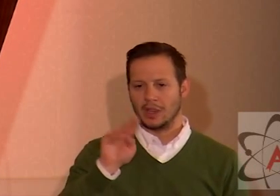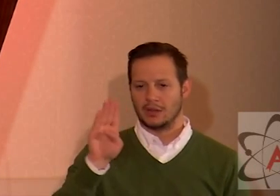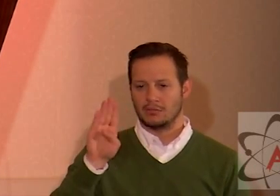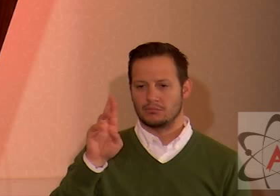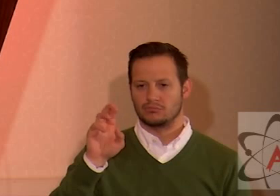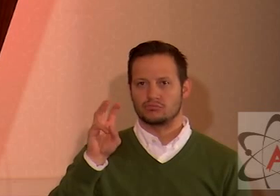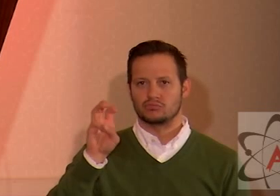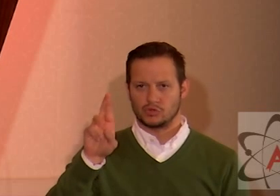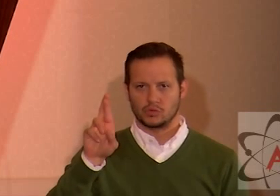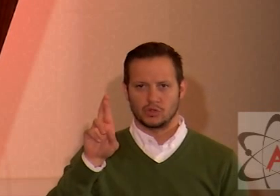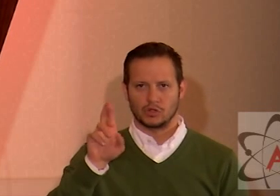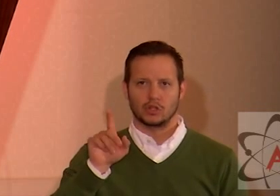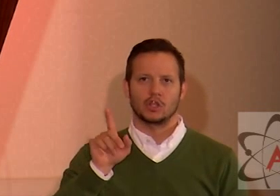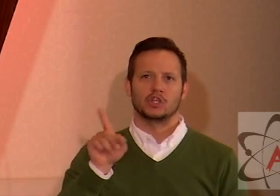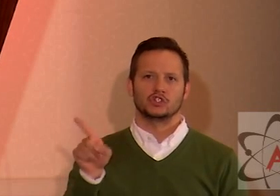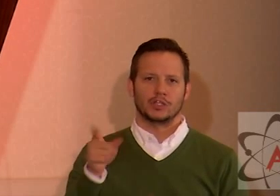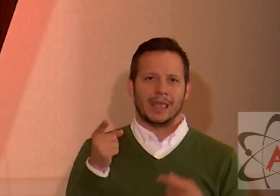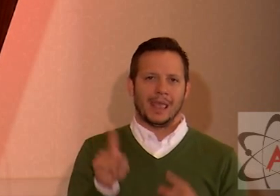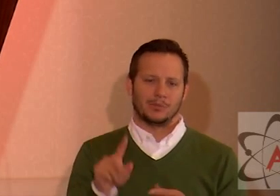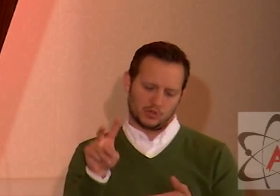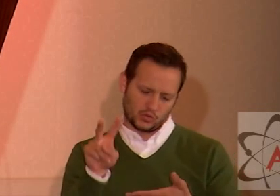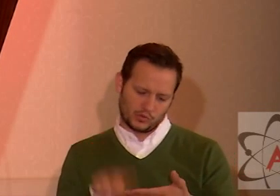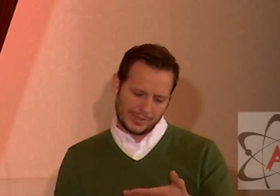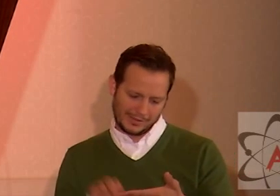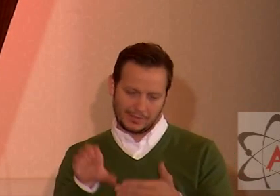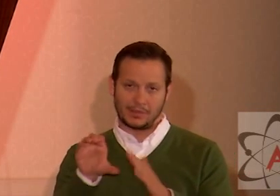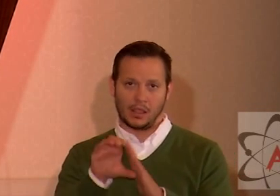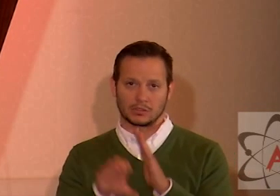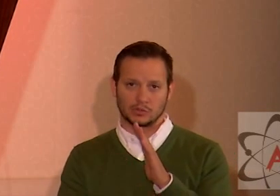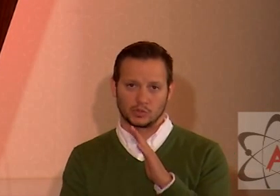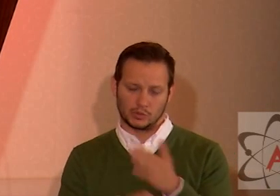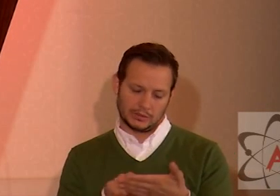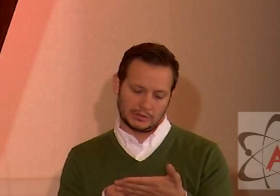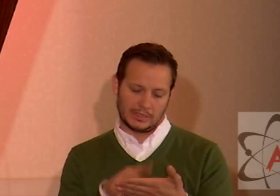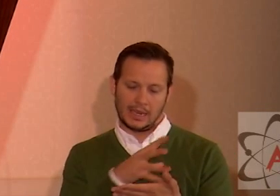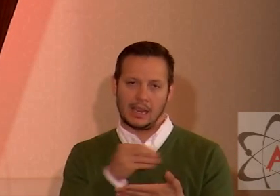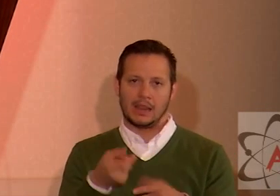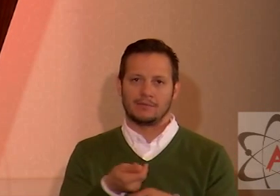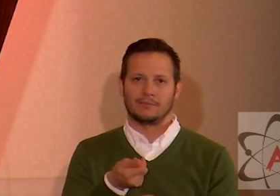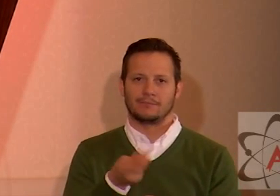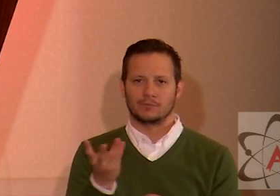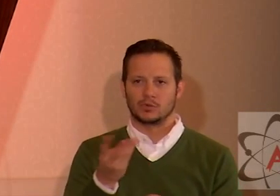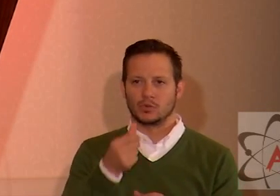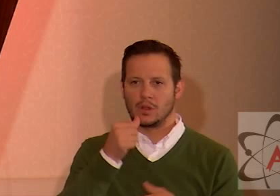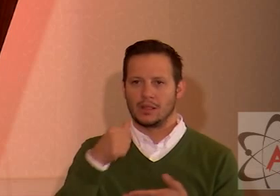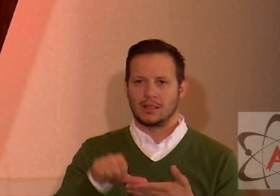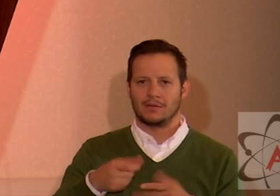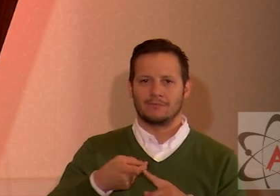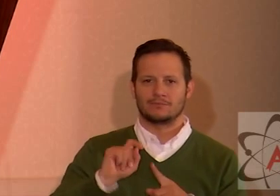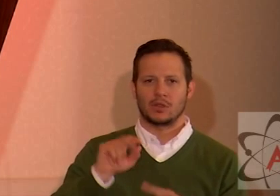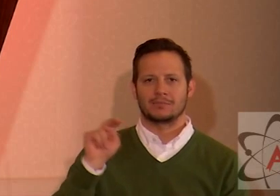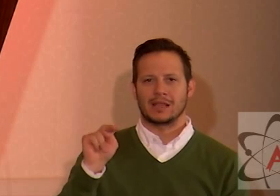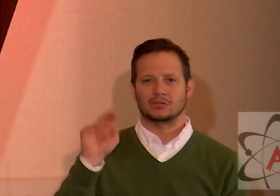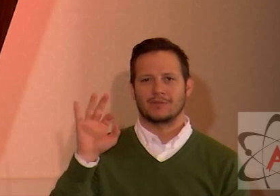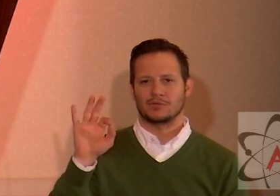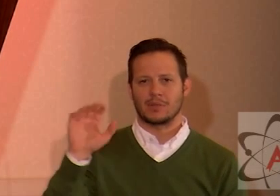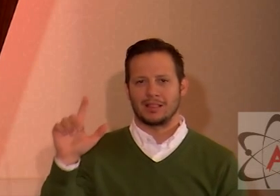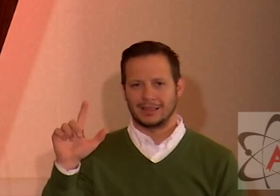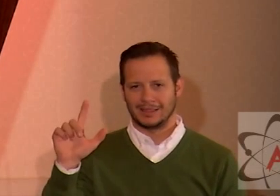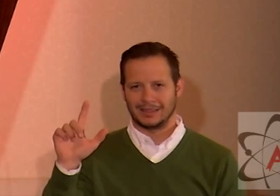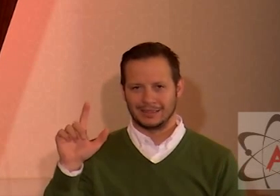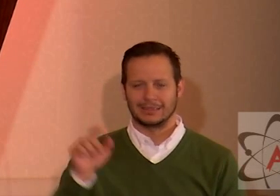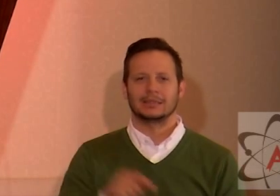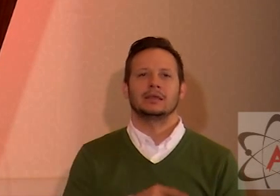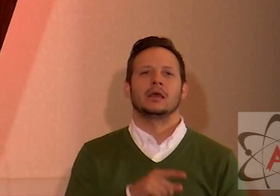apparently read the Constitution and perhaps a few letters from the National Football League, which could have swayed it a little